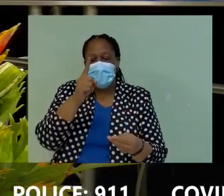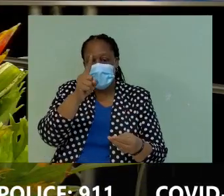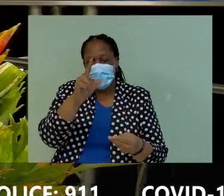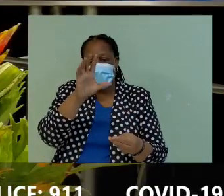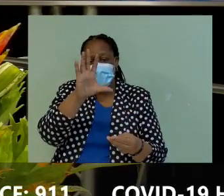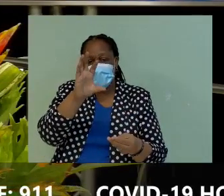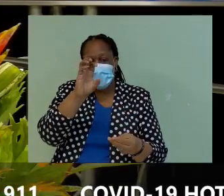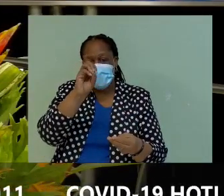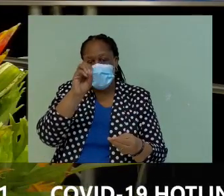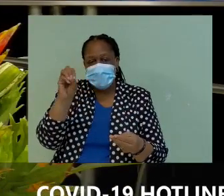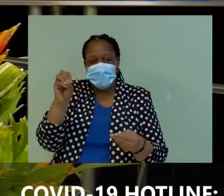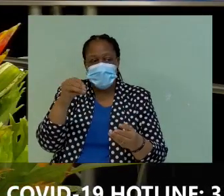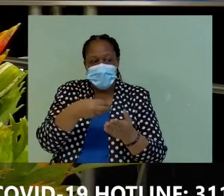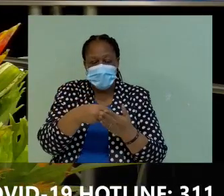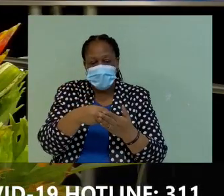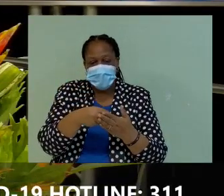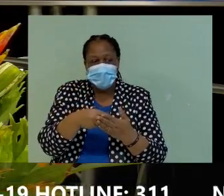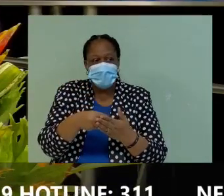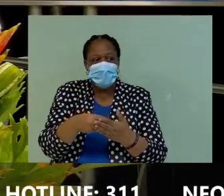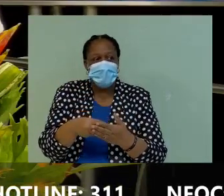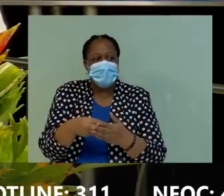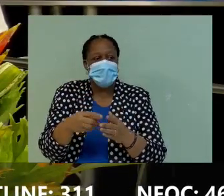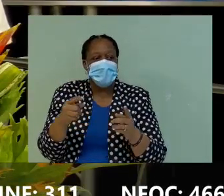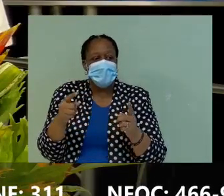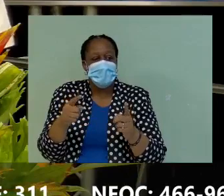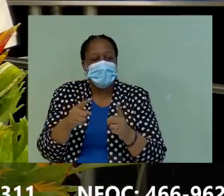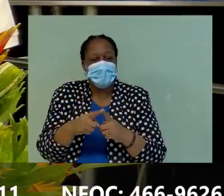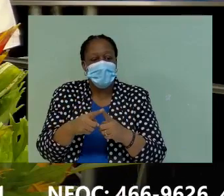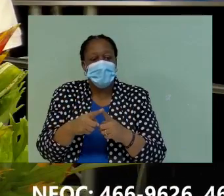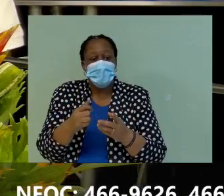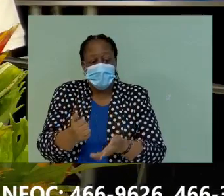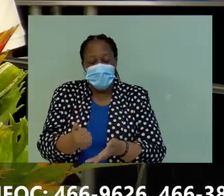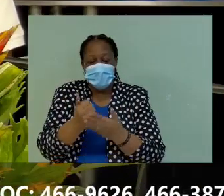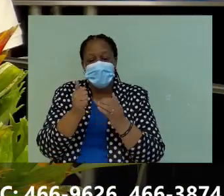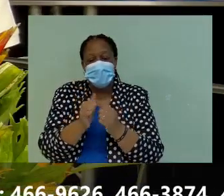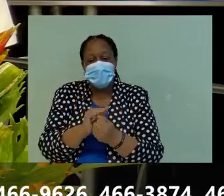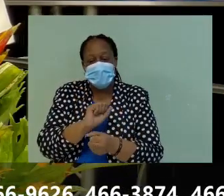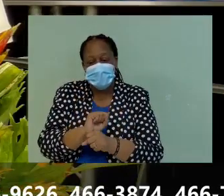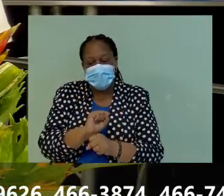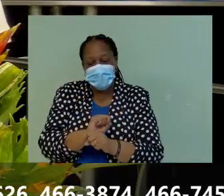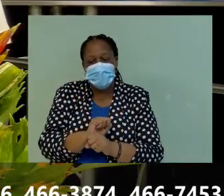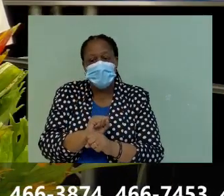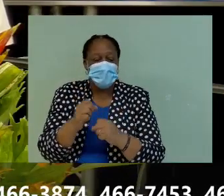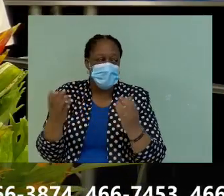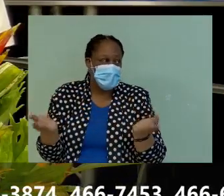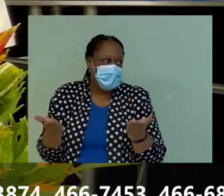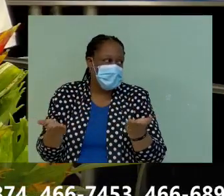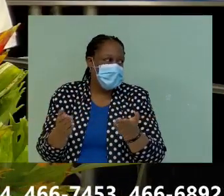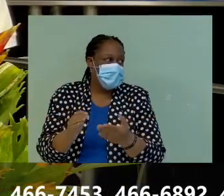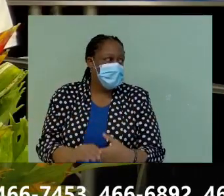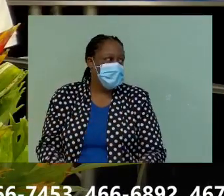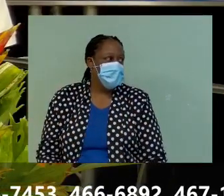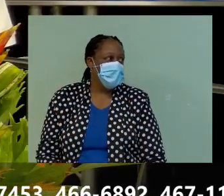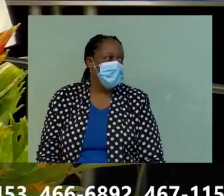$1,500. This donation was well accepted. And also, I want to